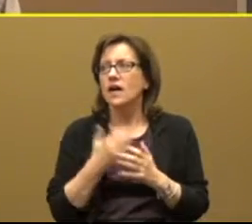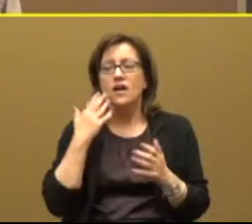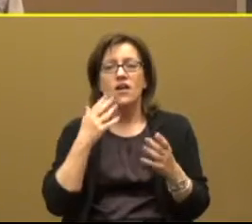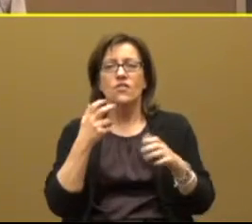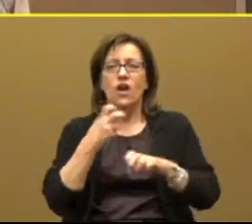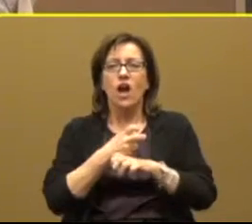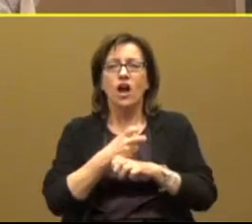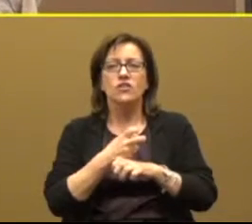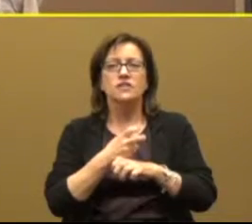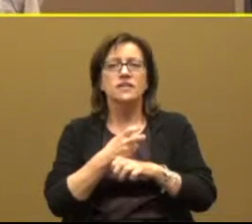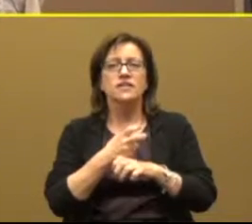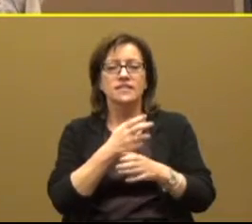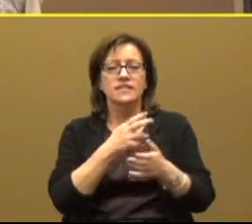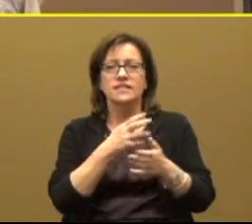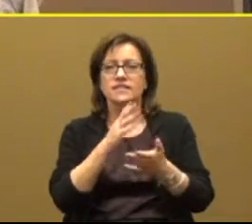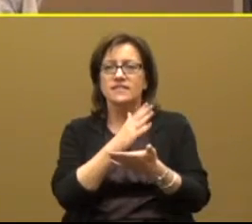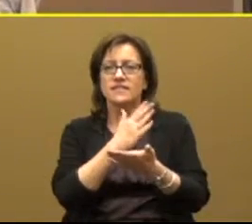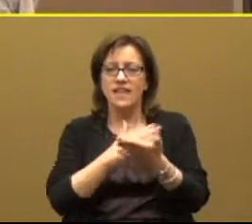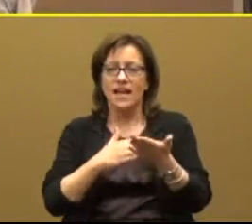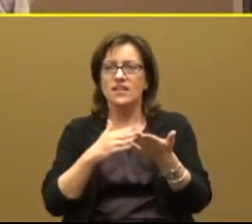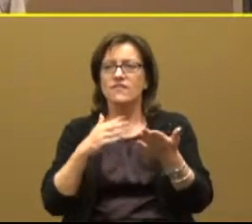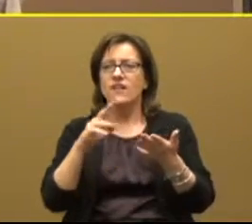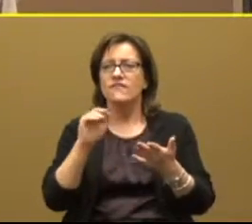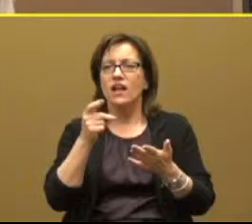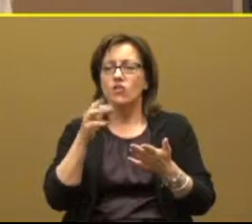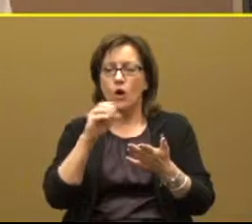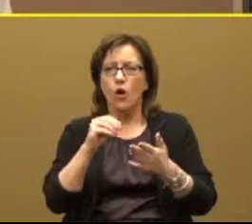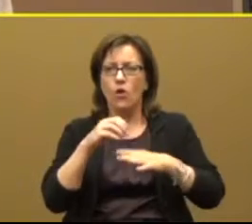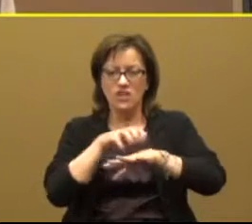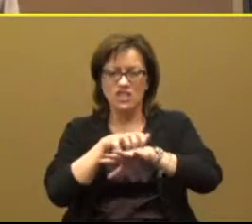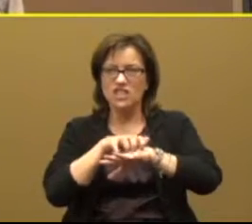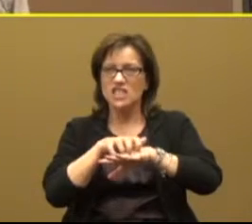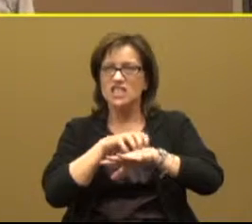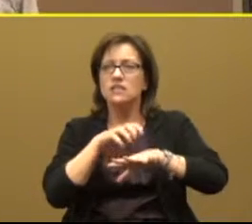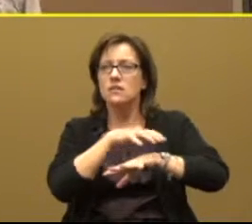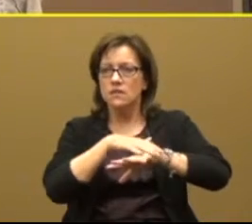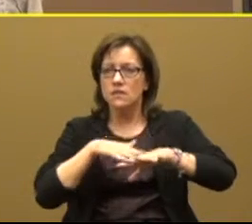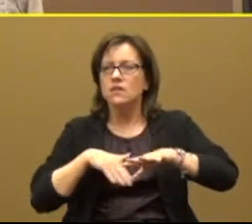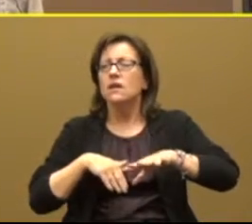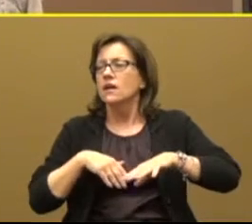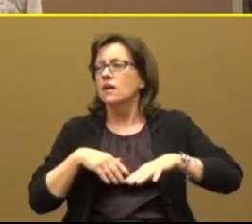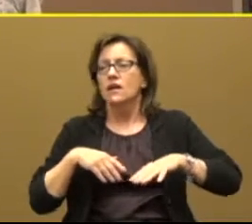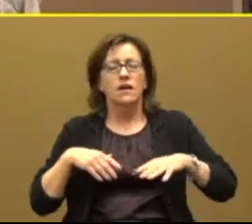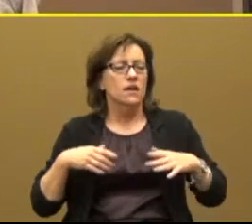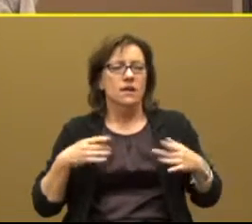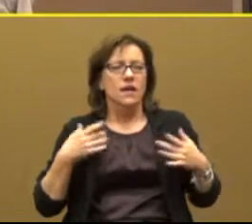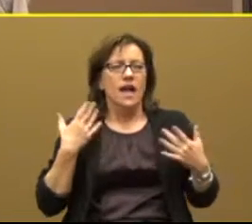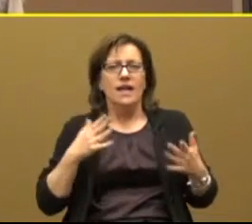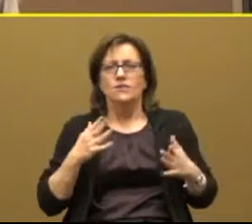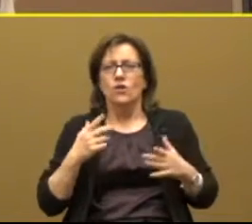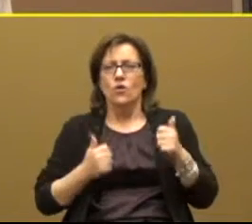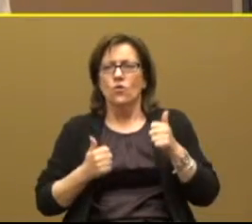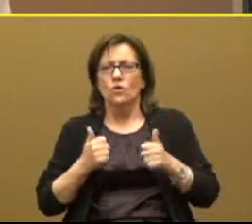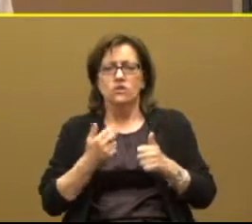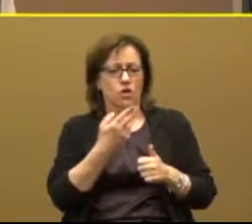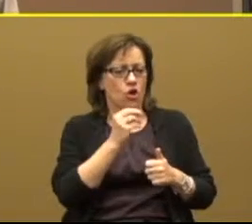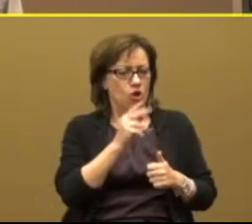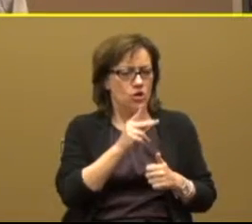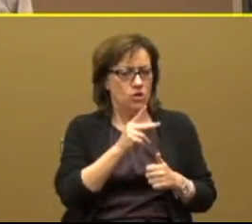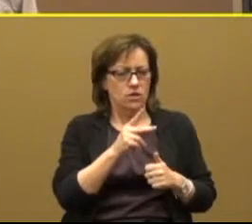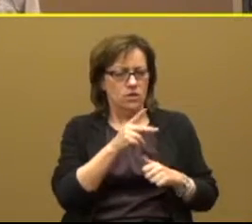it's hook and loop, but I, for the life of me, have been working in this field for years and years, and I don't know which is hook and which is